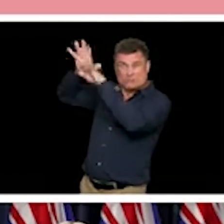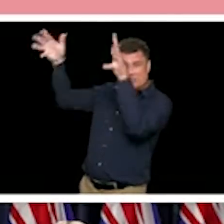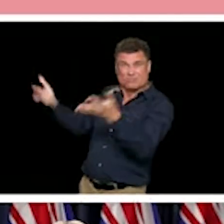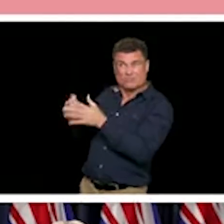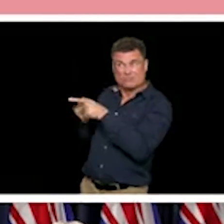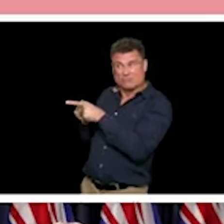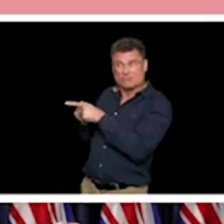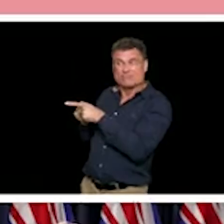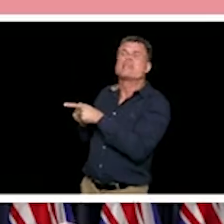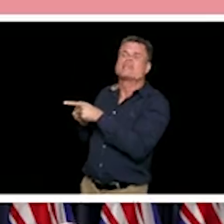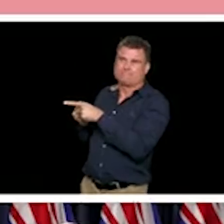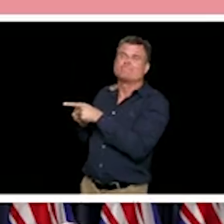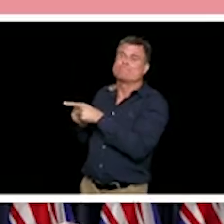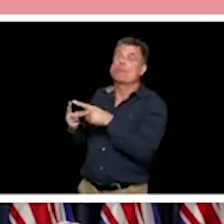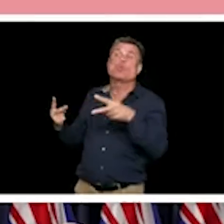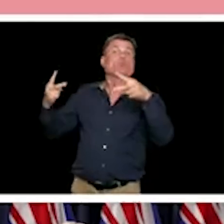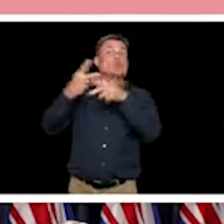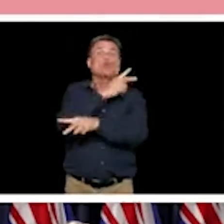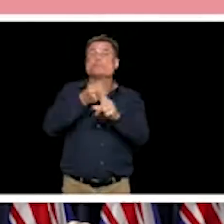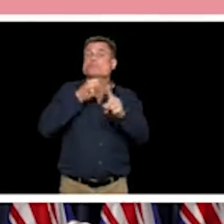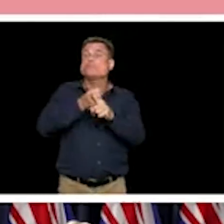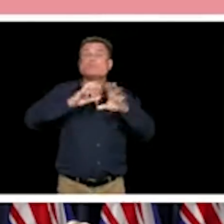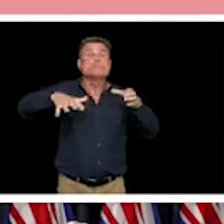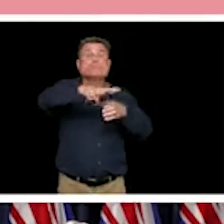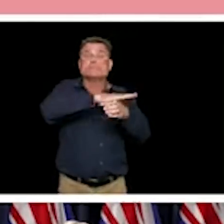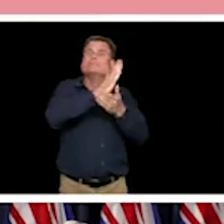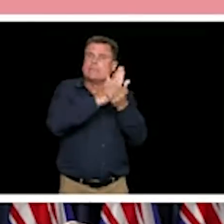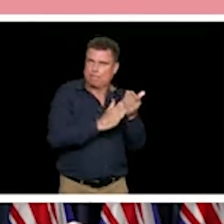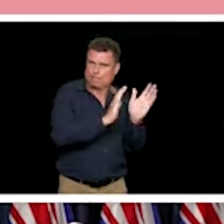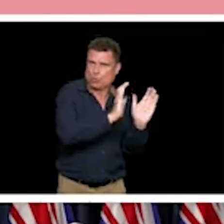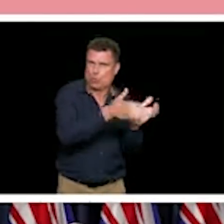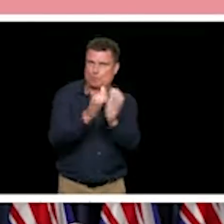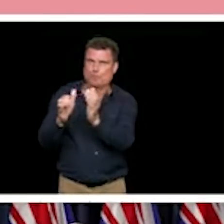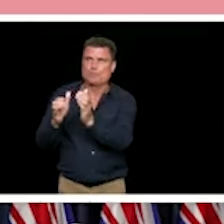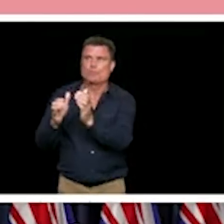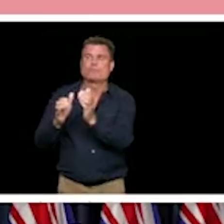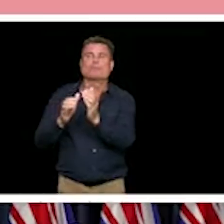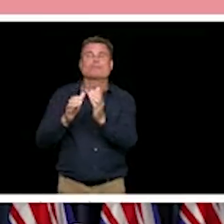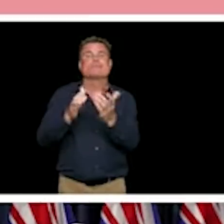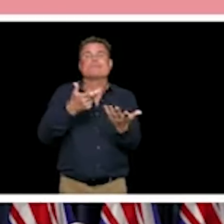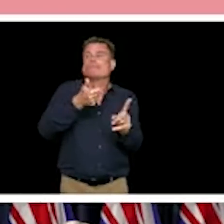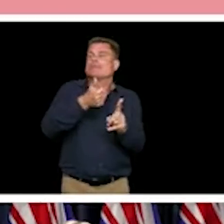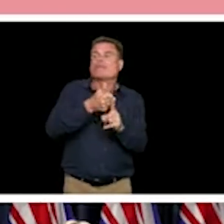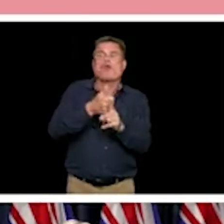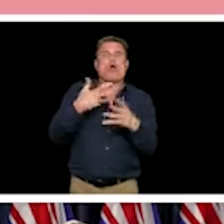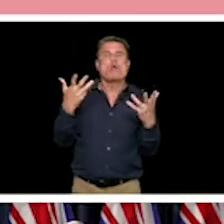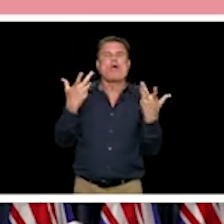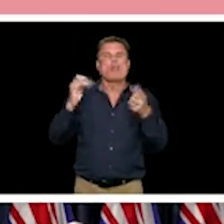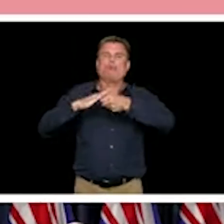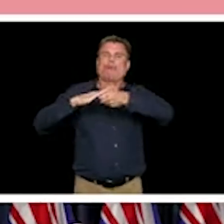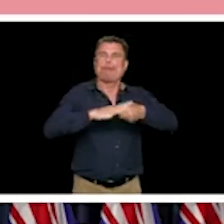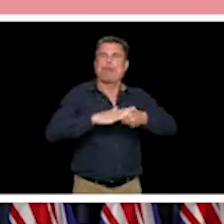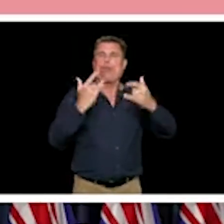this virus and the measures that have been taken do expose some of the differential impacts or some of the inequities